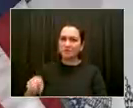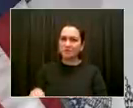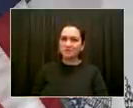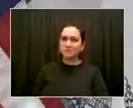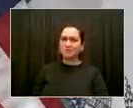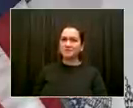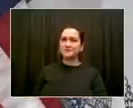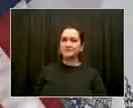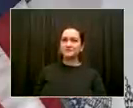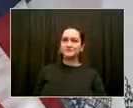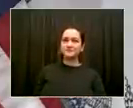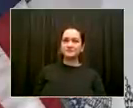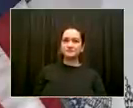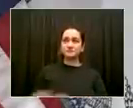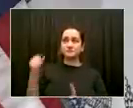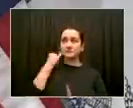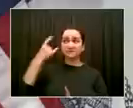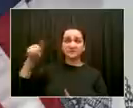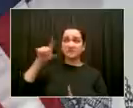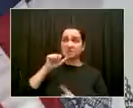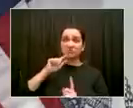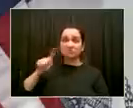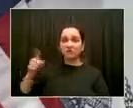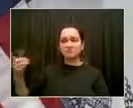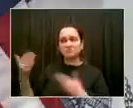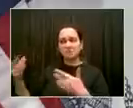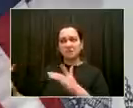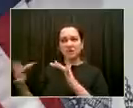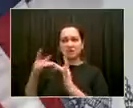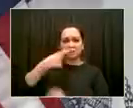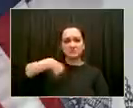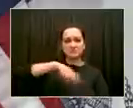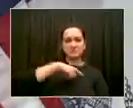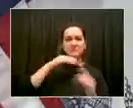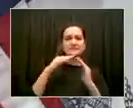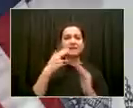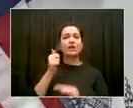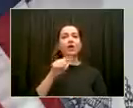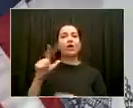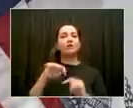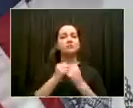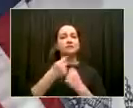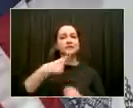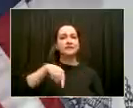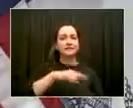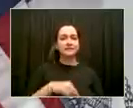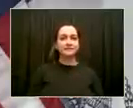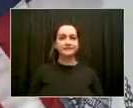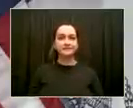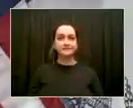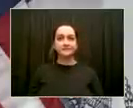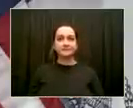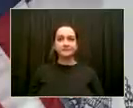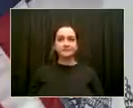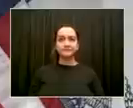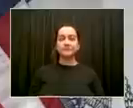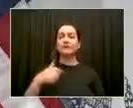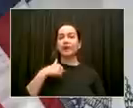Let me say this, I want to turn in this instance to Dr. Mitch Katz in a moment because he's been very, very involved in the issue. And in